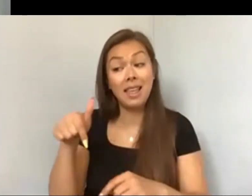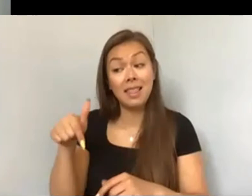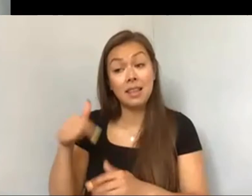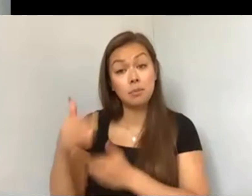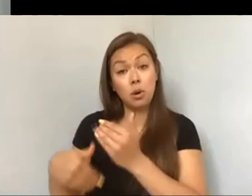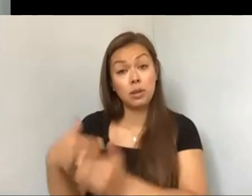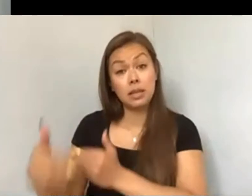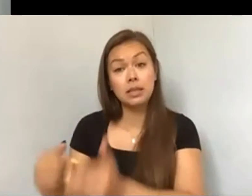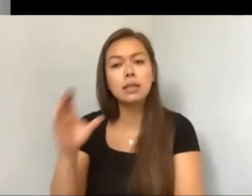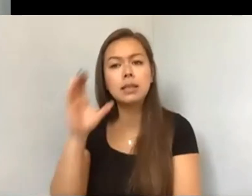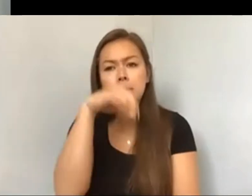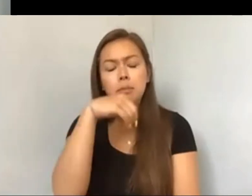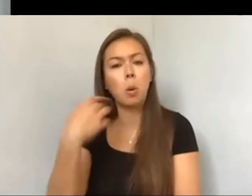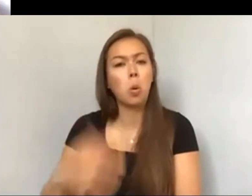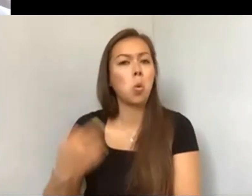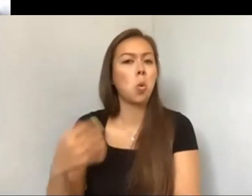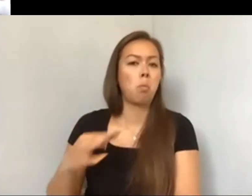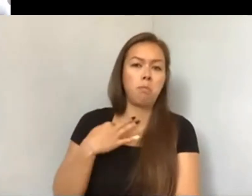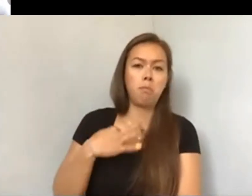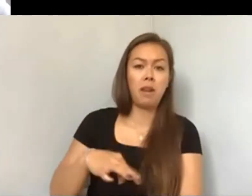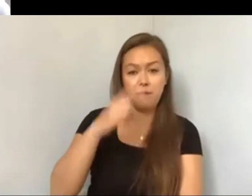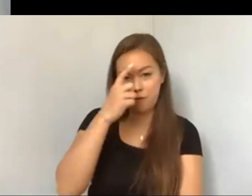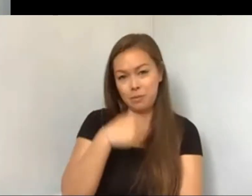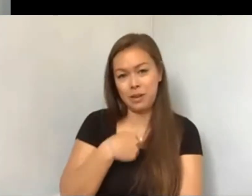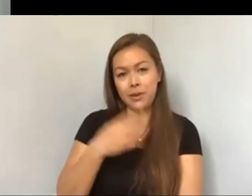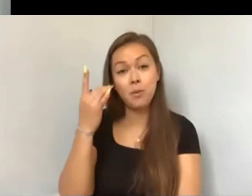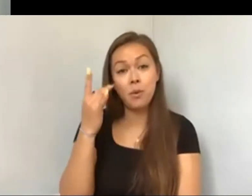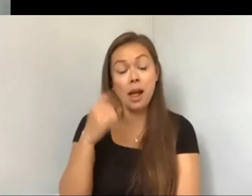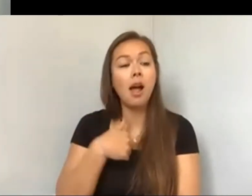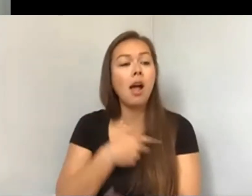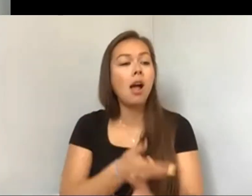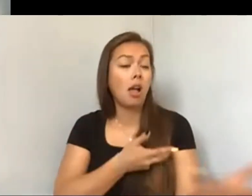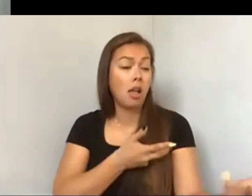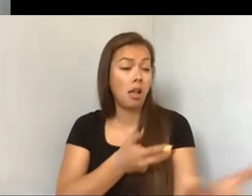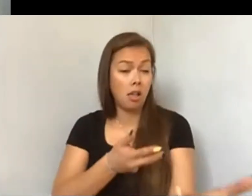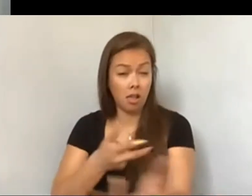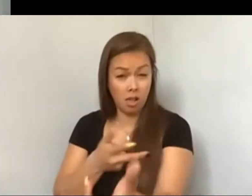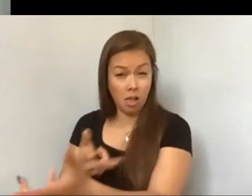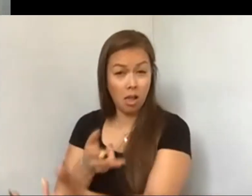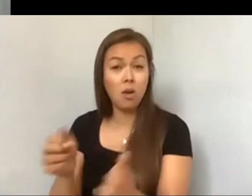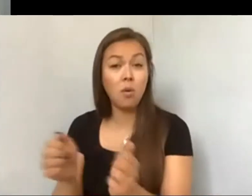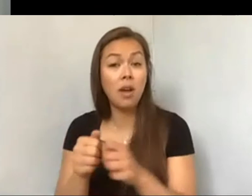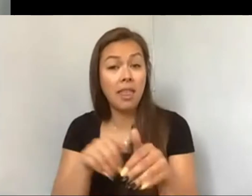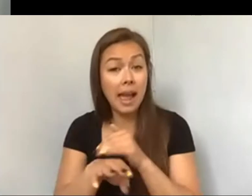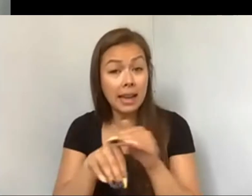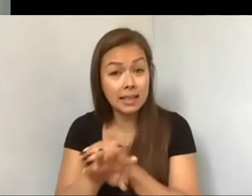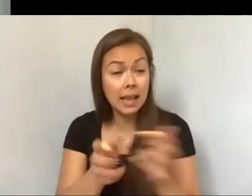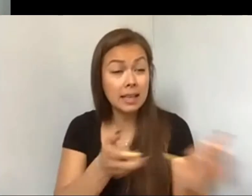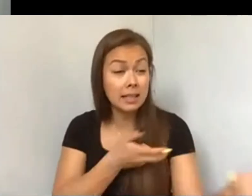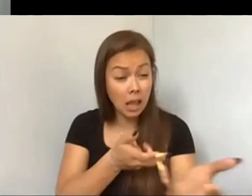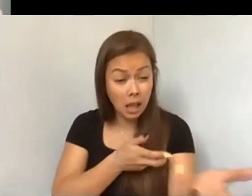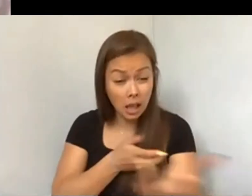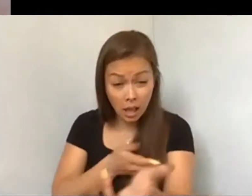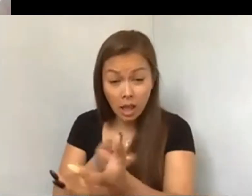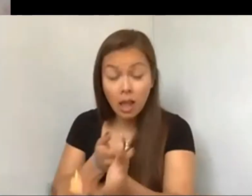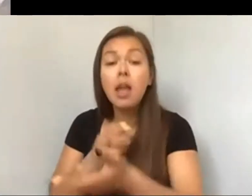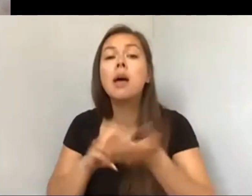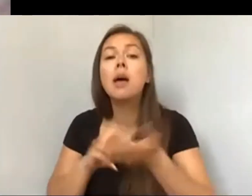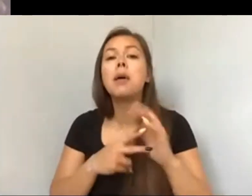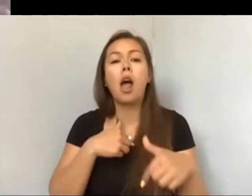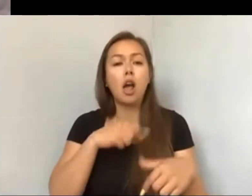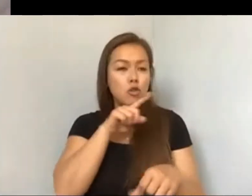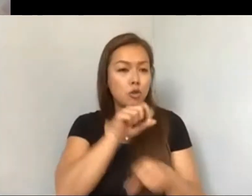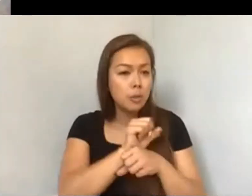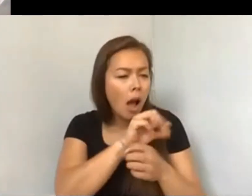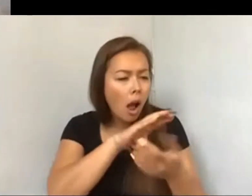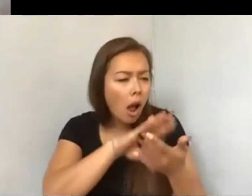more I am working with people on access, the more I'm learning about how to really help people start from